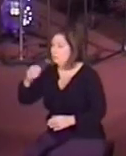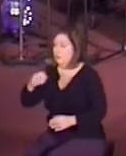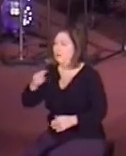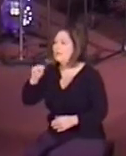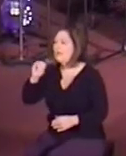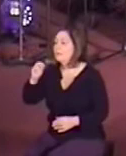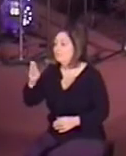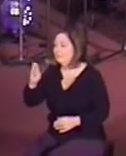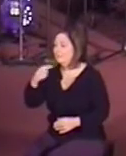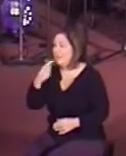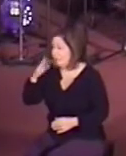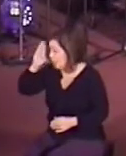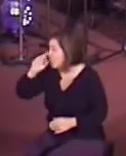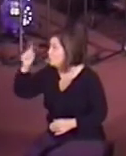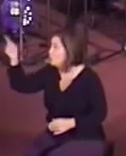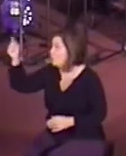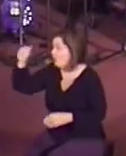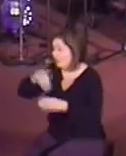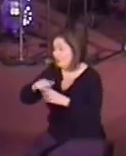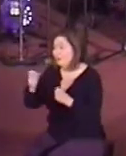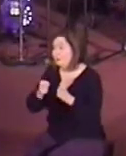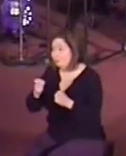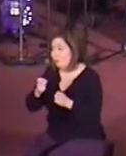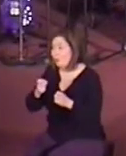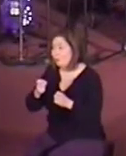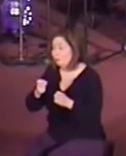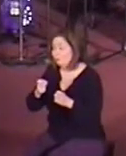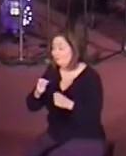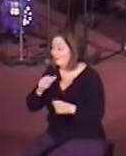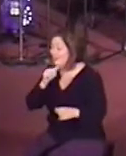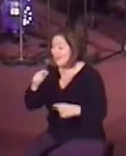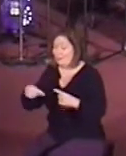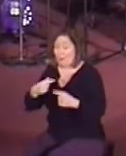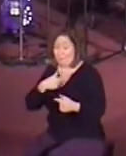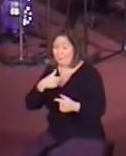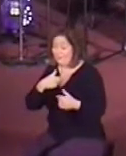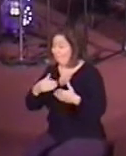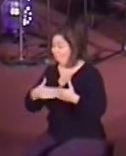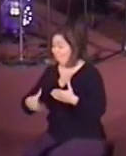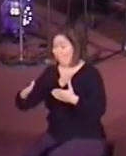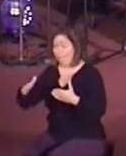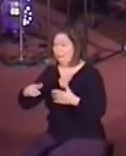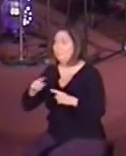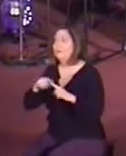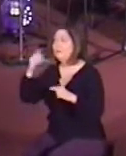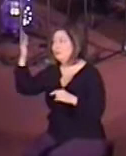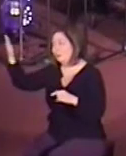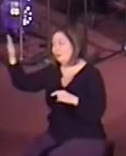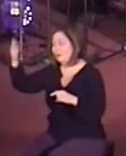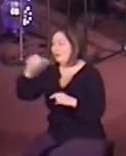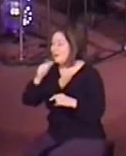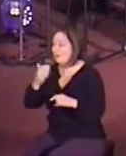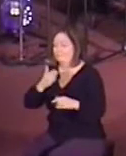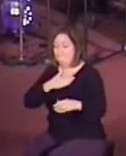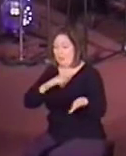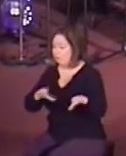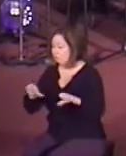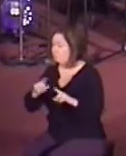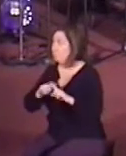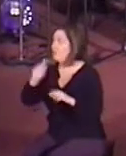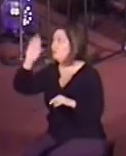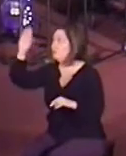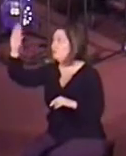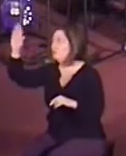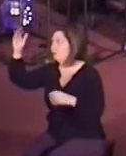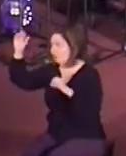control. God, you are in charge. It's not about me any longer. It's about you. It's not about what I have done. It's about what